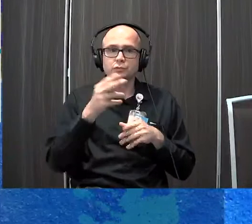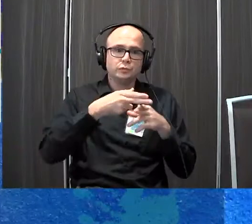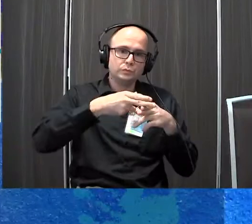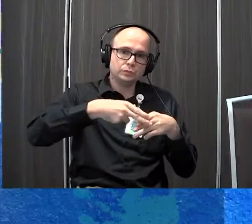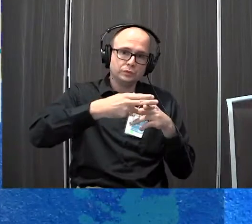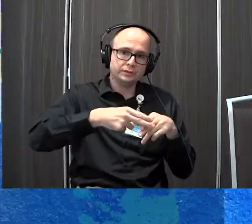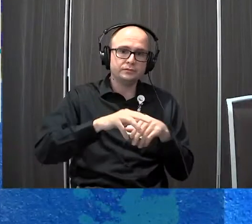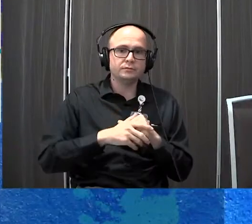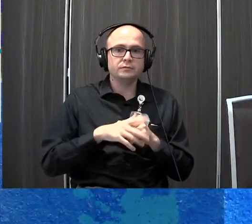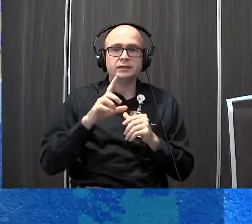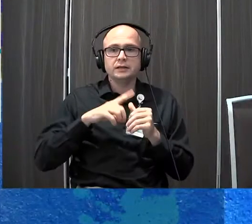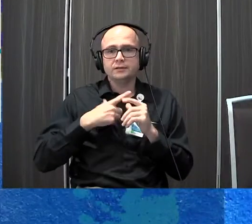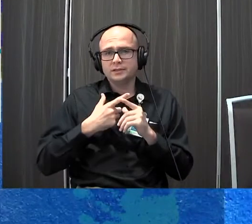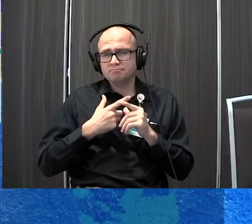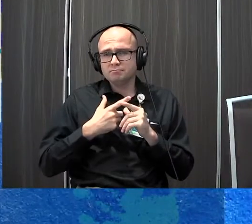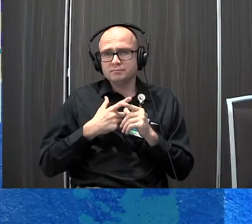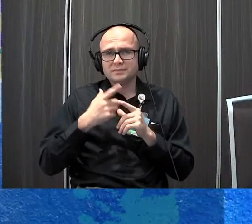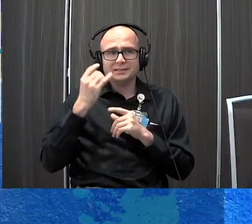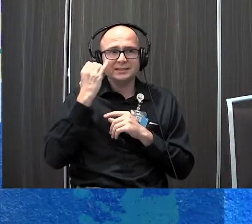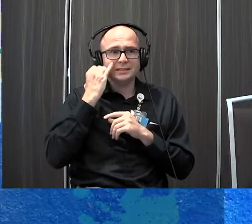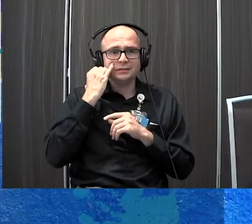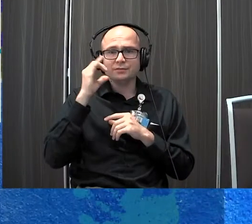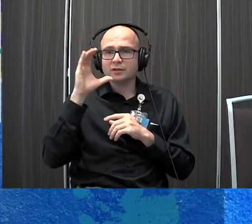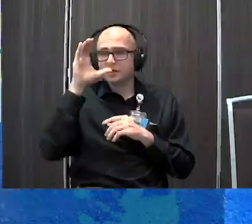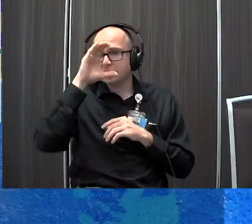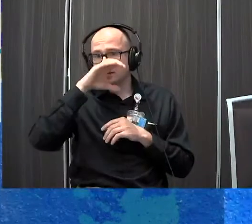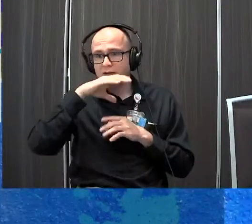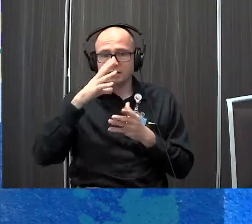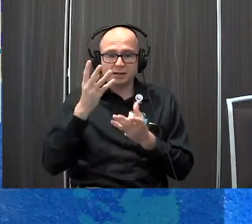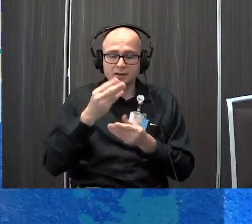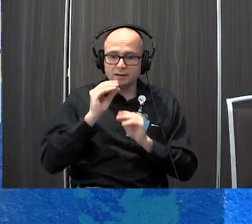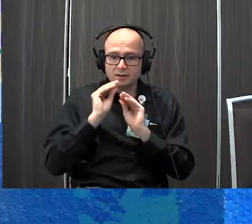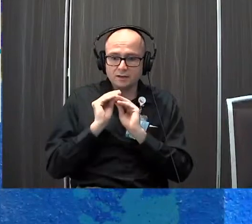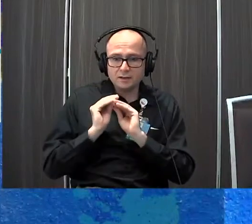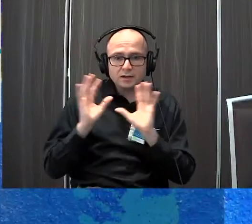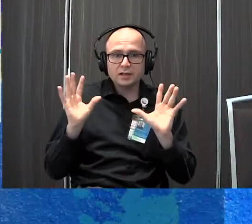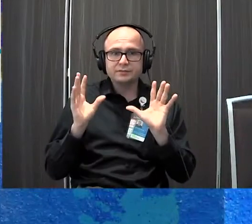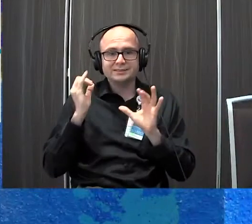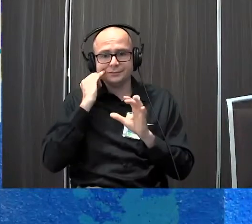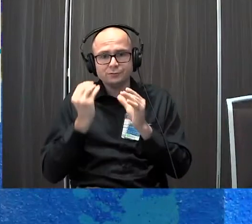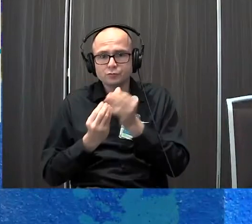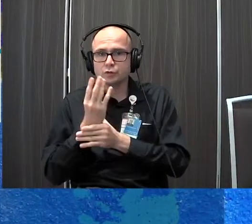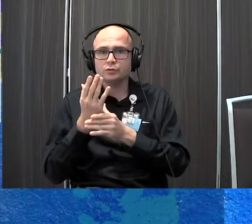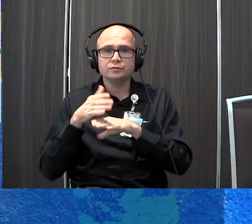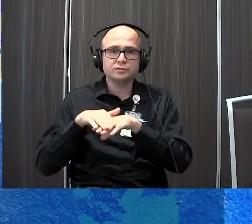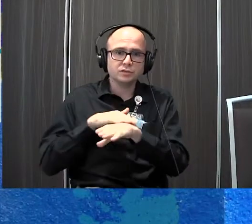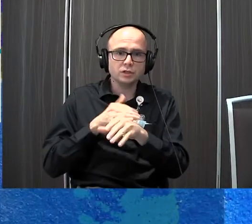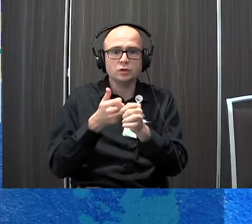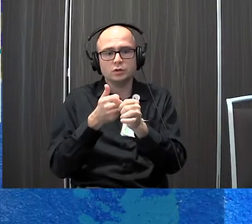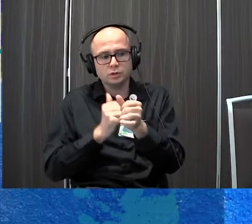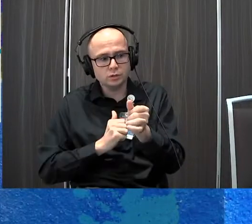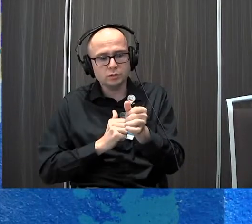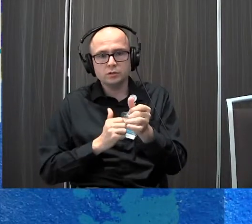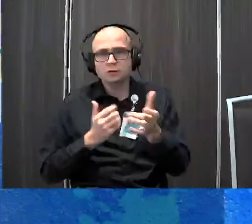growth. And then if there's no other obvious cause, and if growth is slow or falling away from the growth